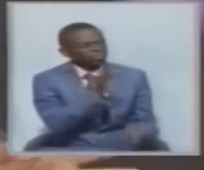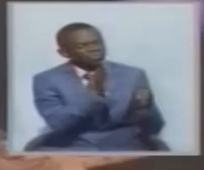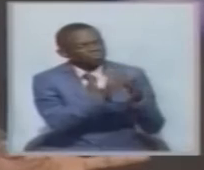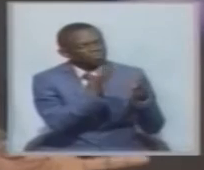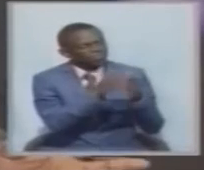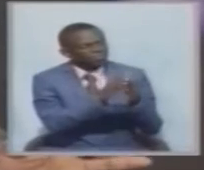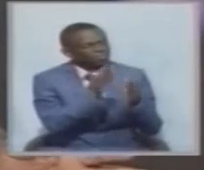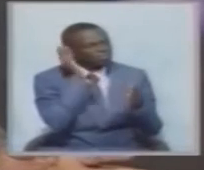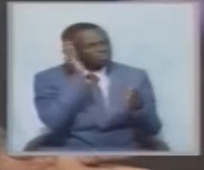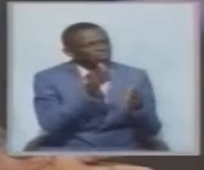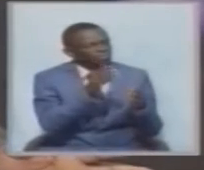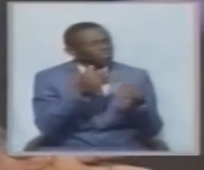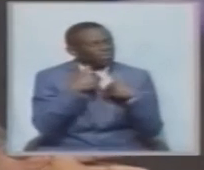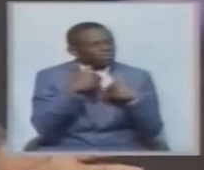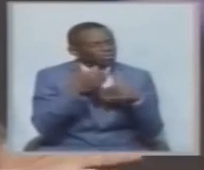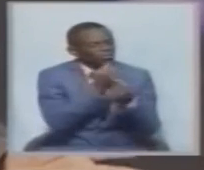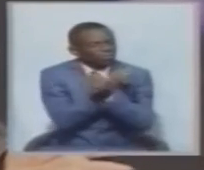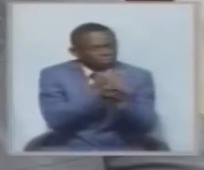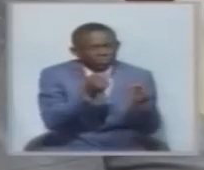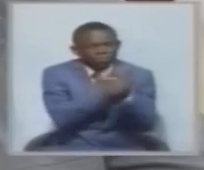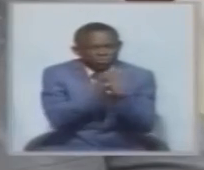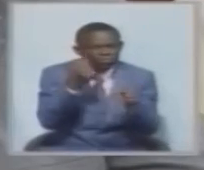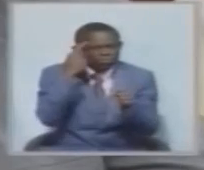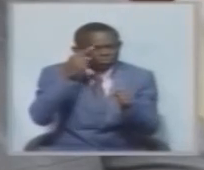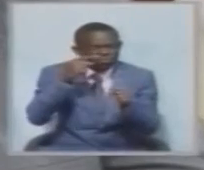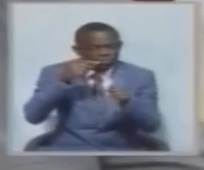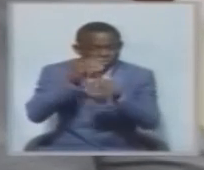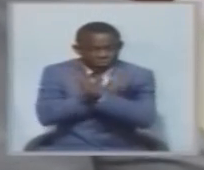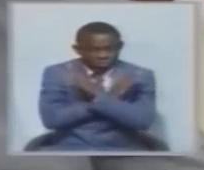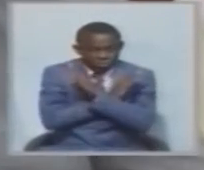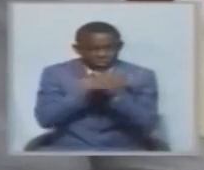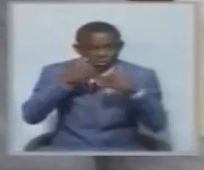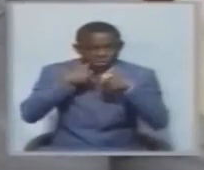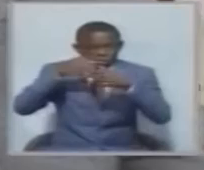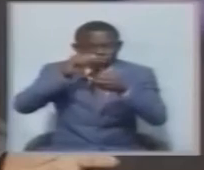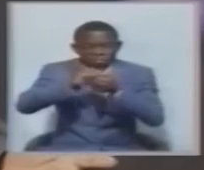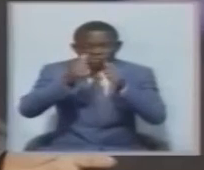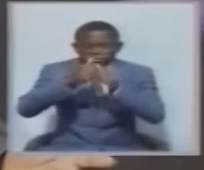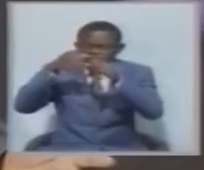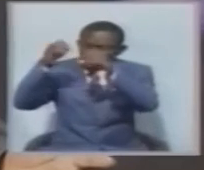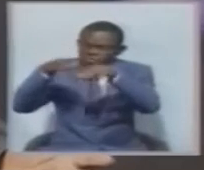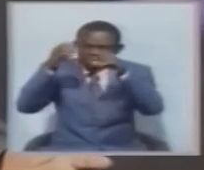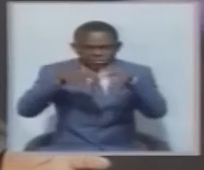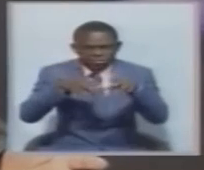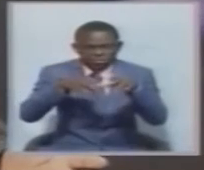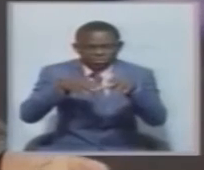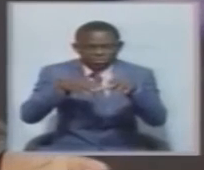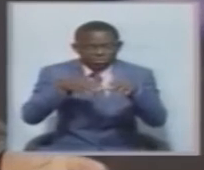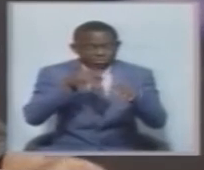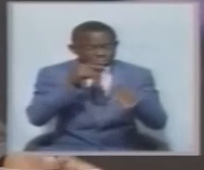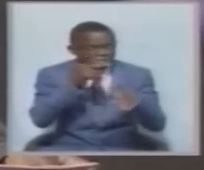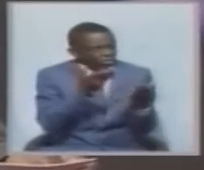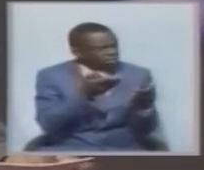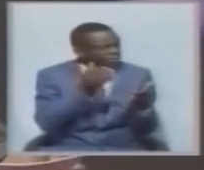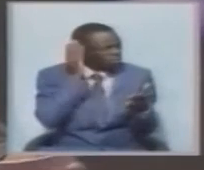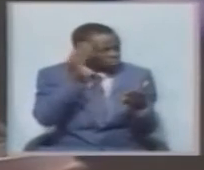this particular problem, energy problem with Zambians? Of course, when Zambians hear that the theme is energy and climate, they'll be very excited, hoping there'll be a solution